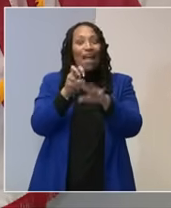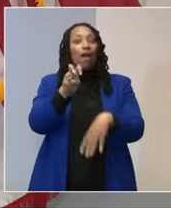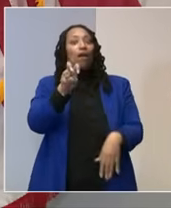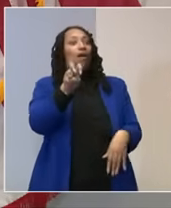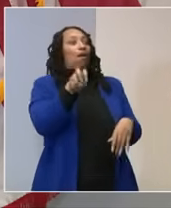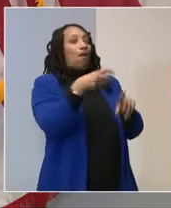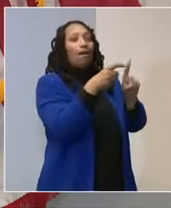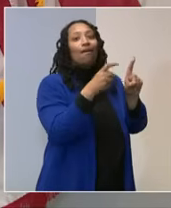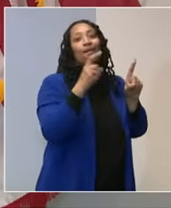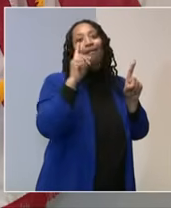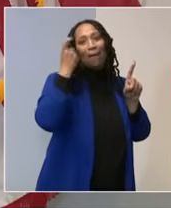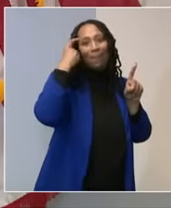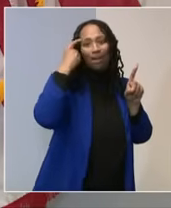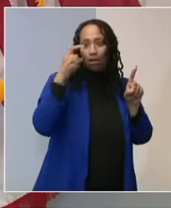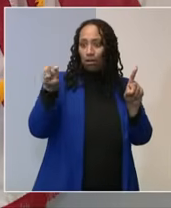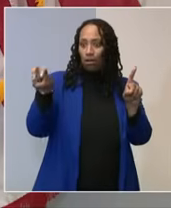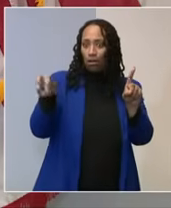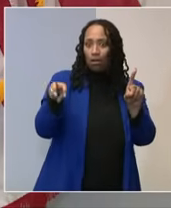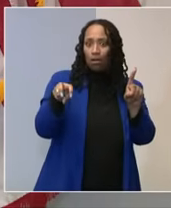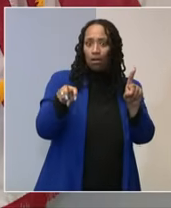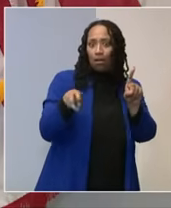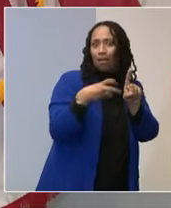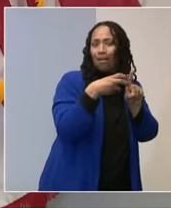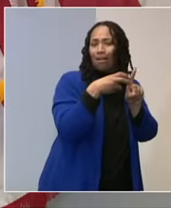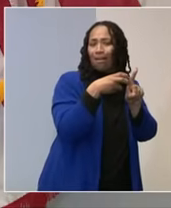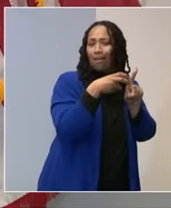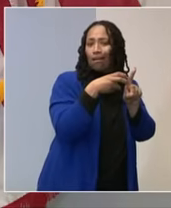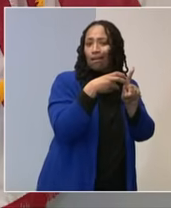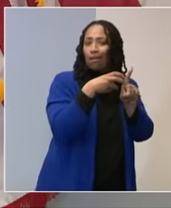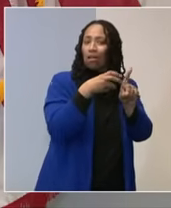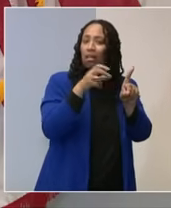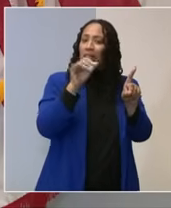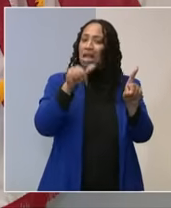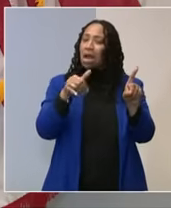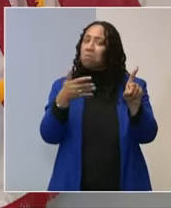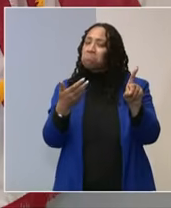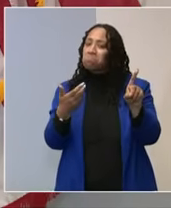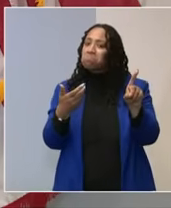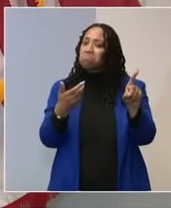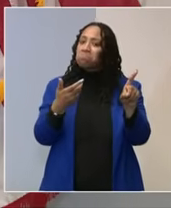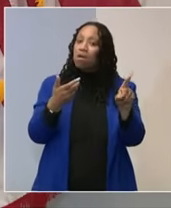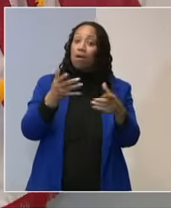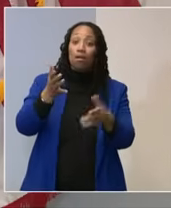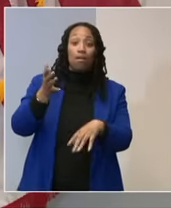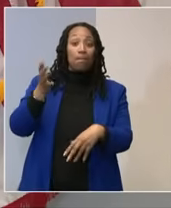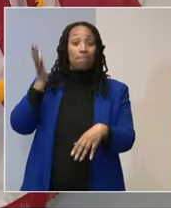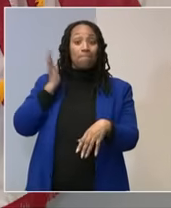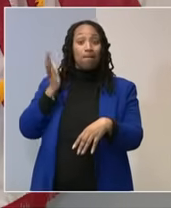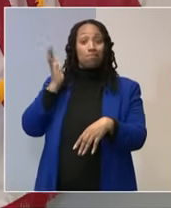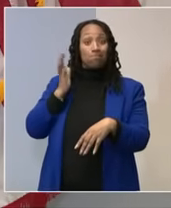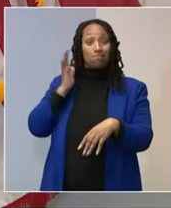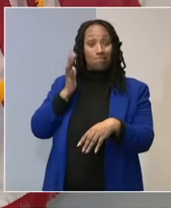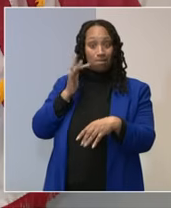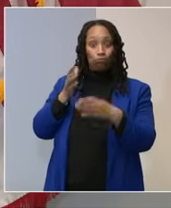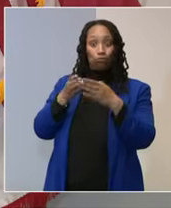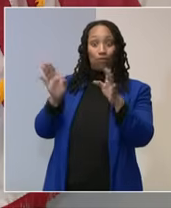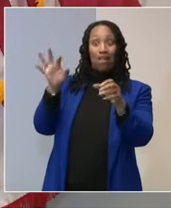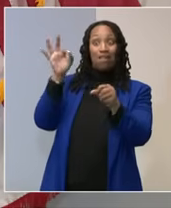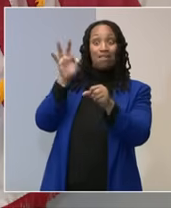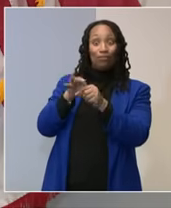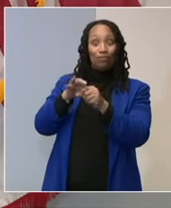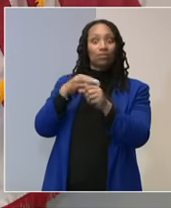think I had 54 days after I won to set up the government. And it became really clear to me